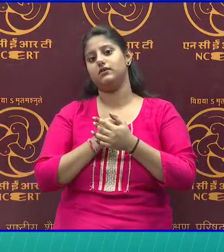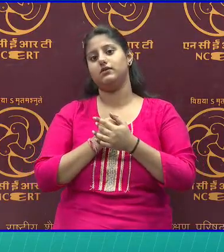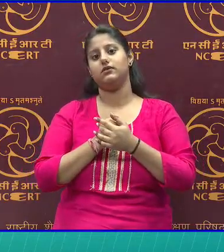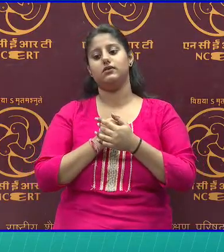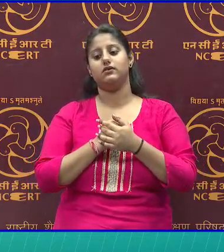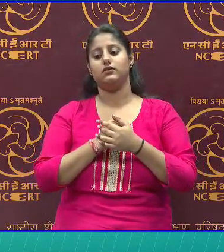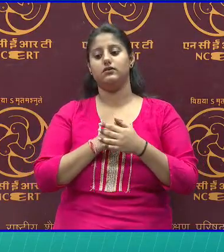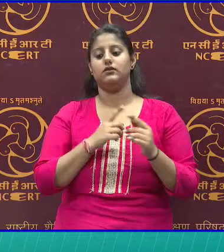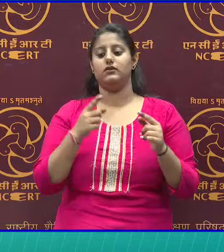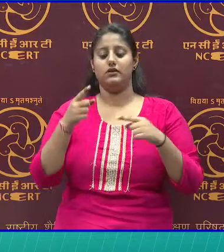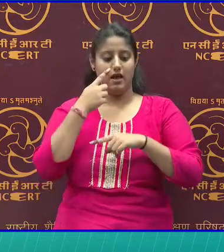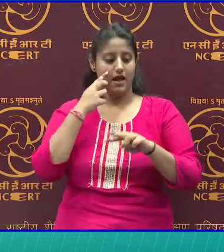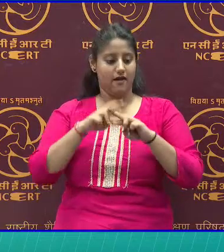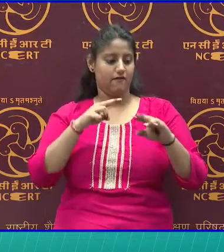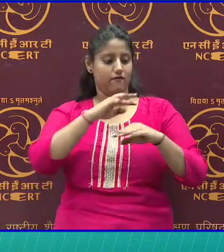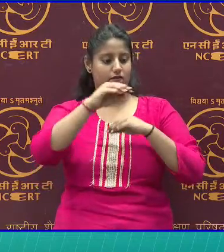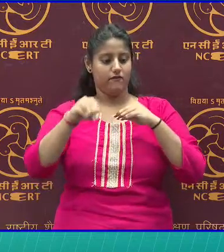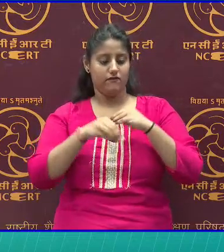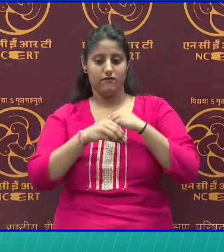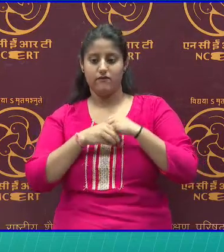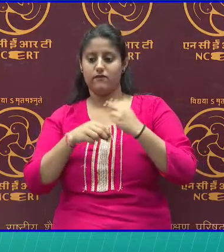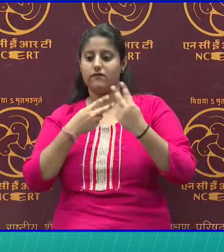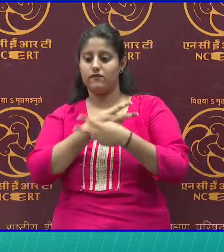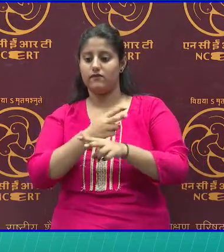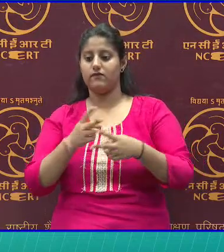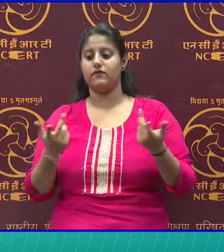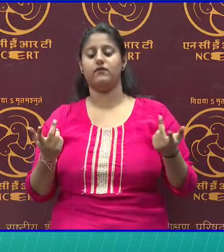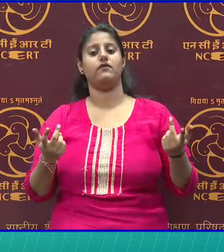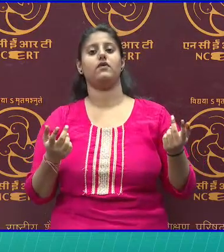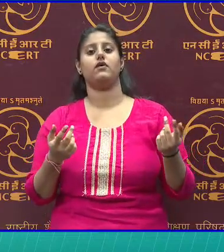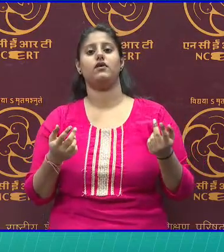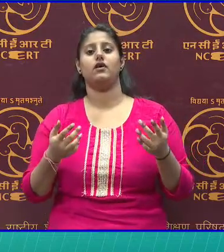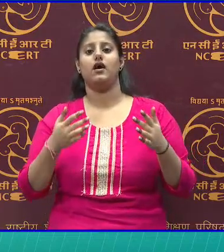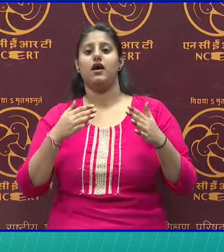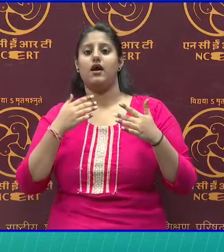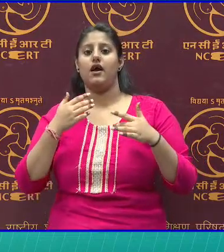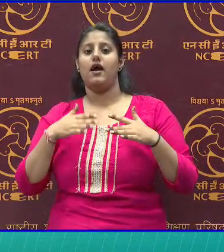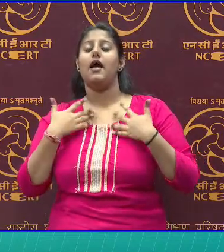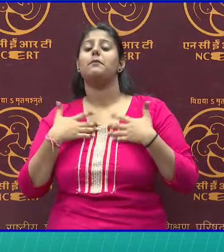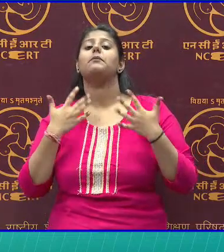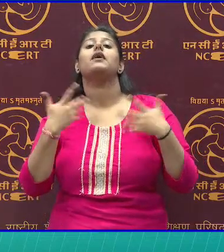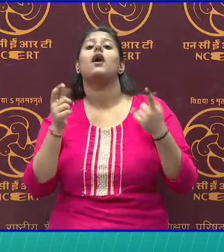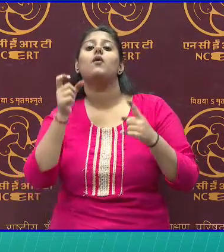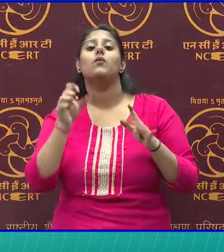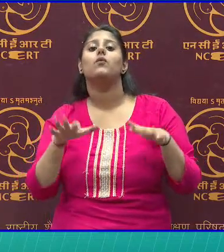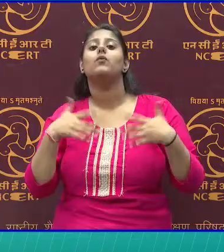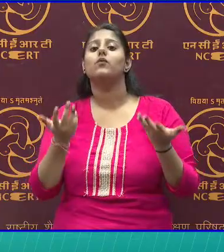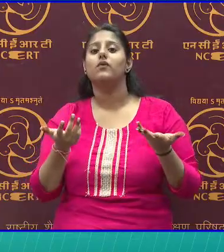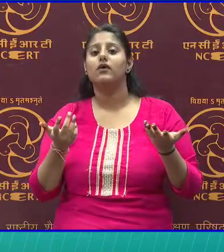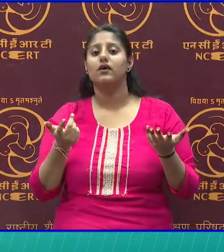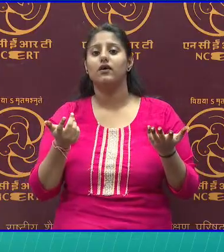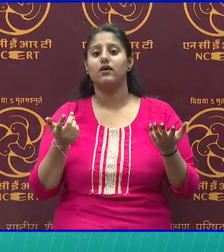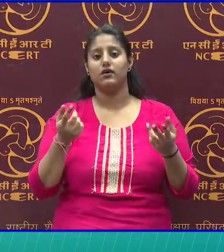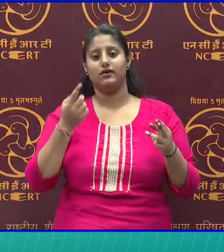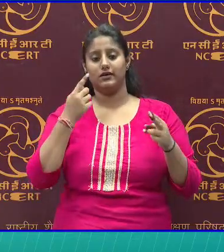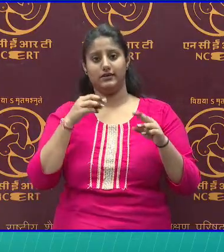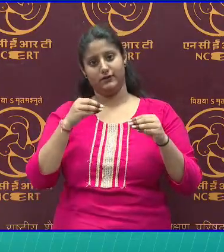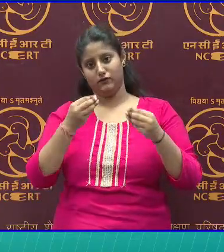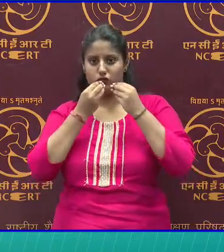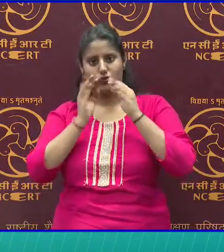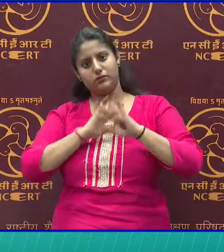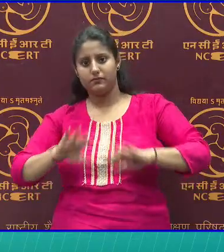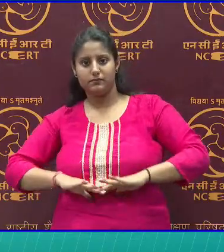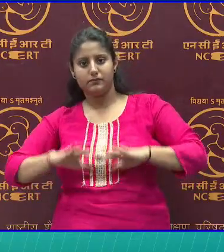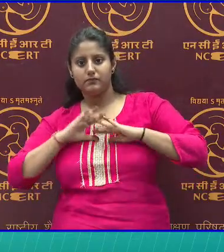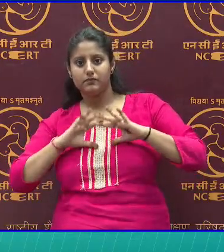ultimately we all do all the kinds for, for becoming a happy person. Right. So how is it food enough, or